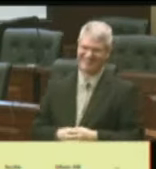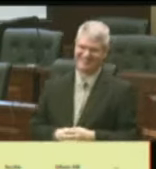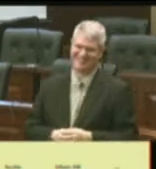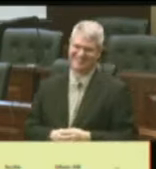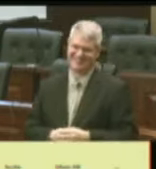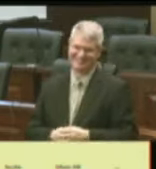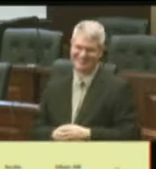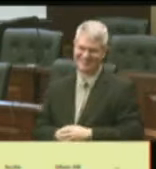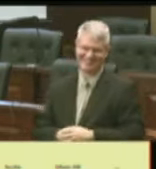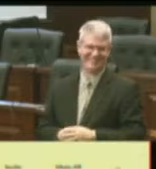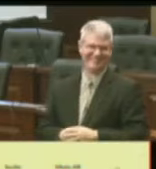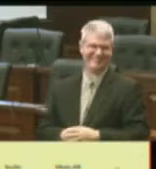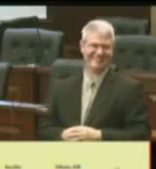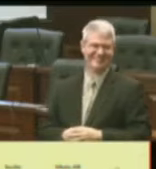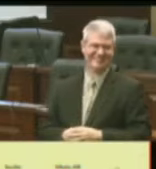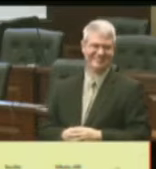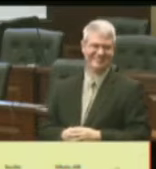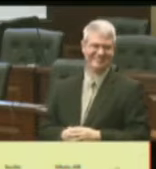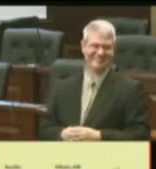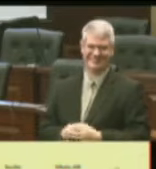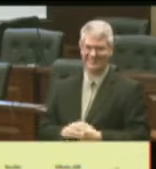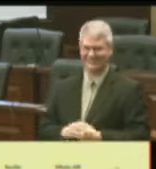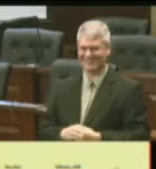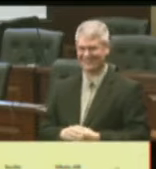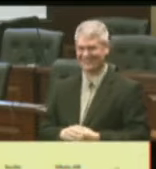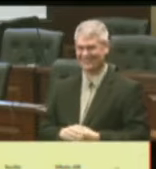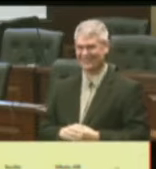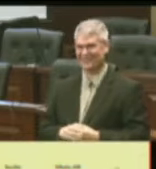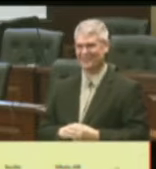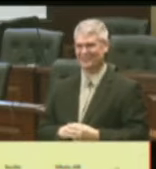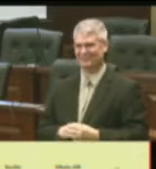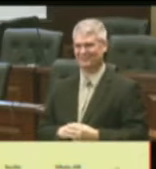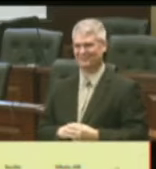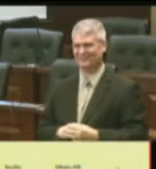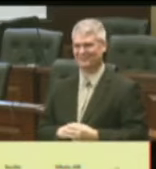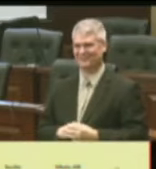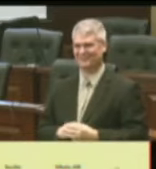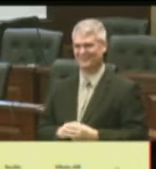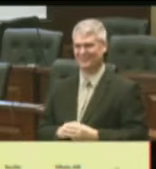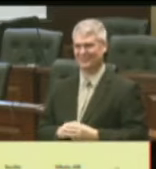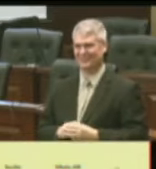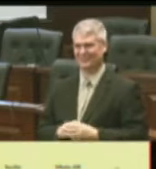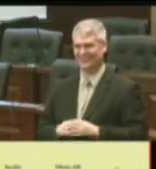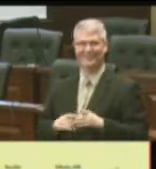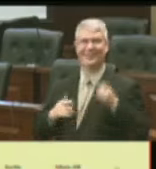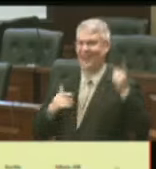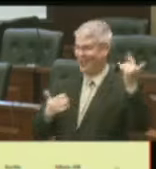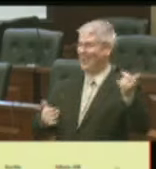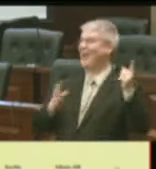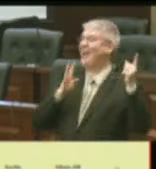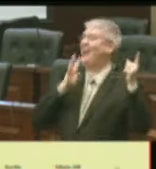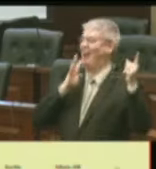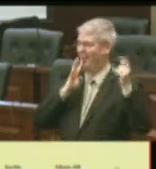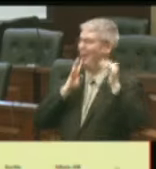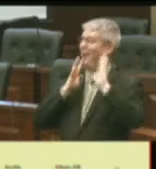Melissa. Oh, there you are. Hi, Governor Little. You are. Hi there. You know, to tack on to Betsy's question. Melissa, go ahead.